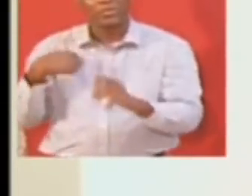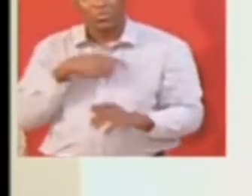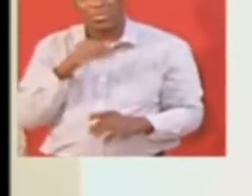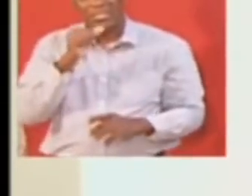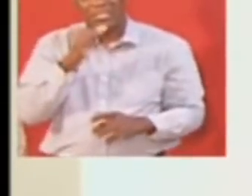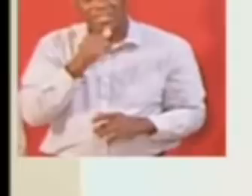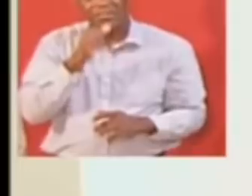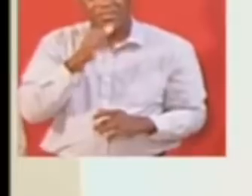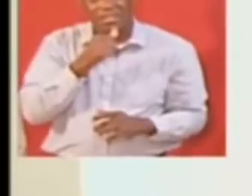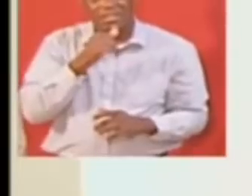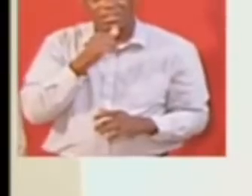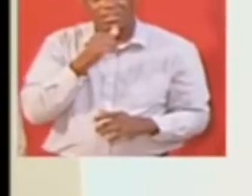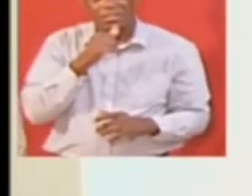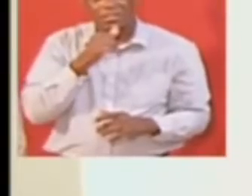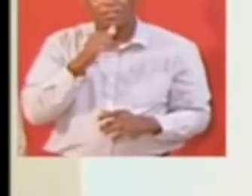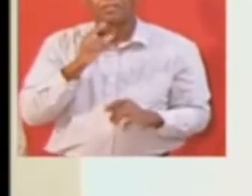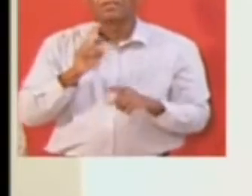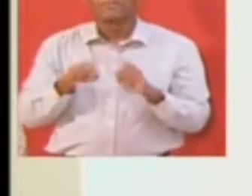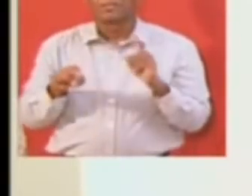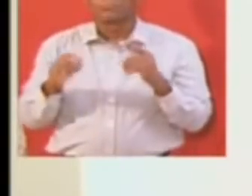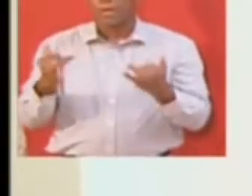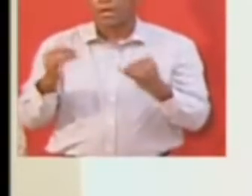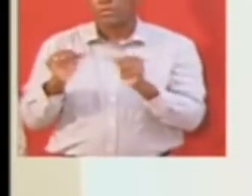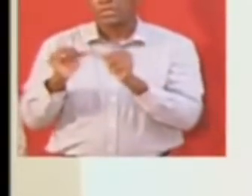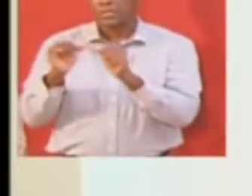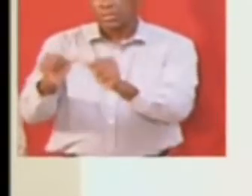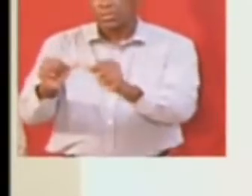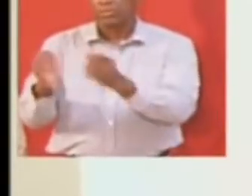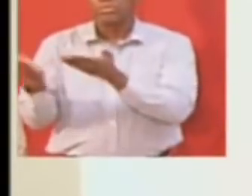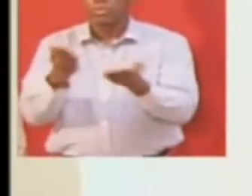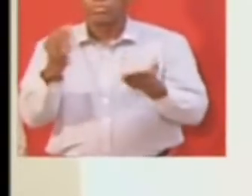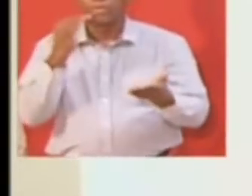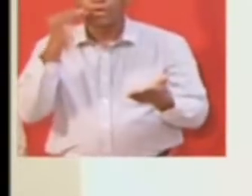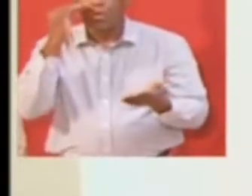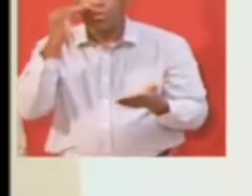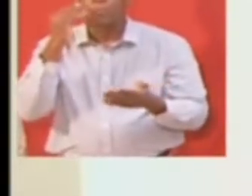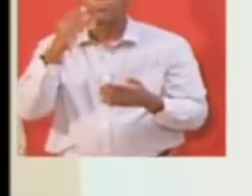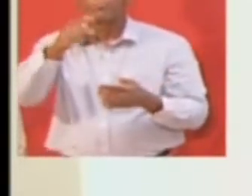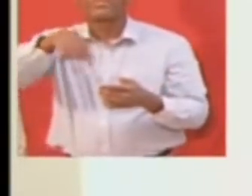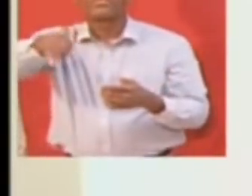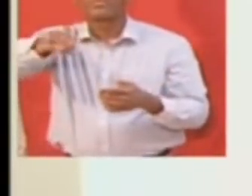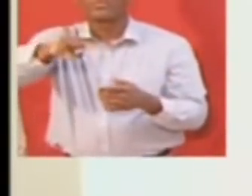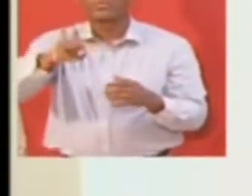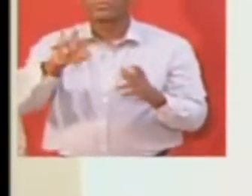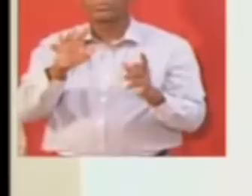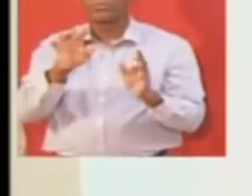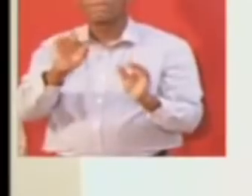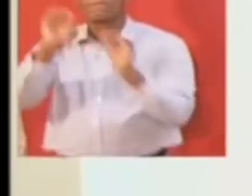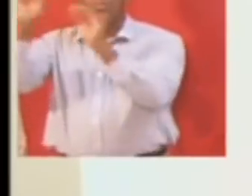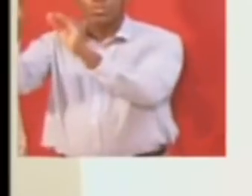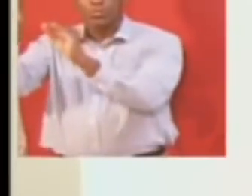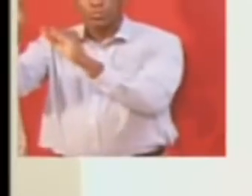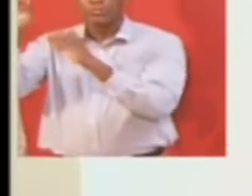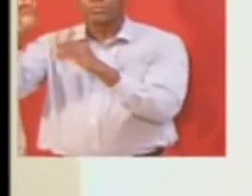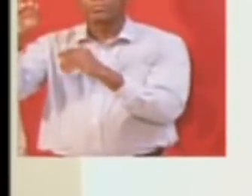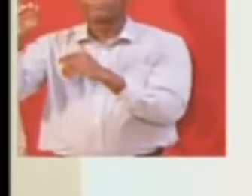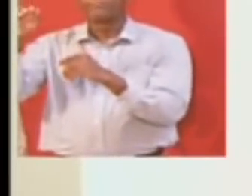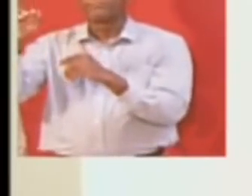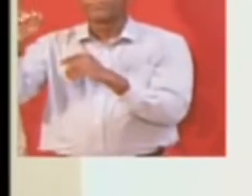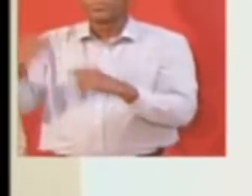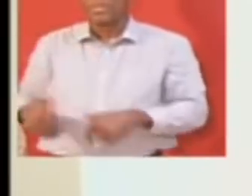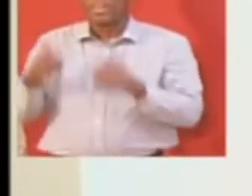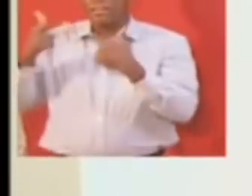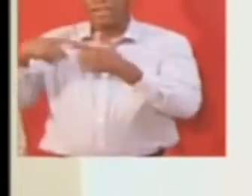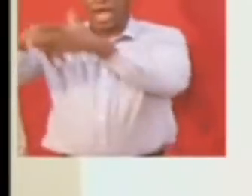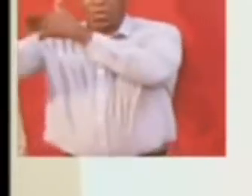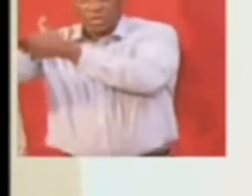bring home those persons who went out and were left outside when the borders were closed. We